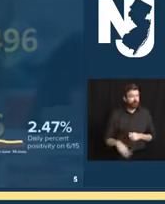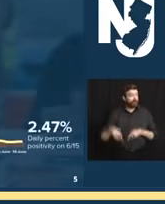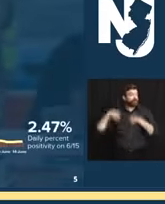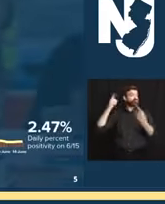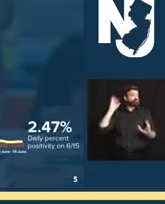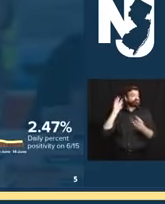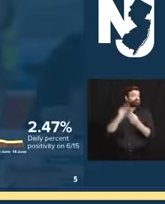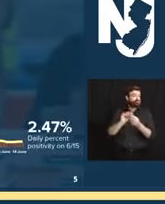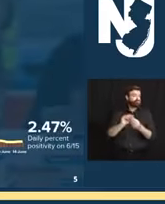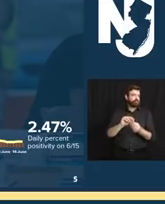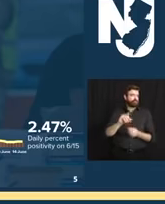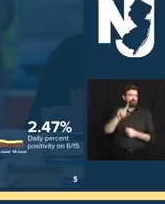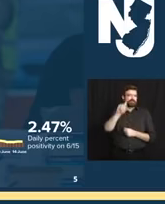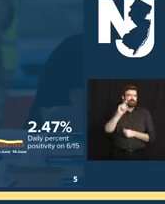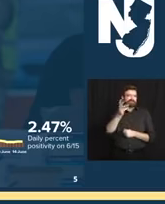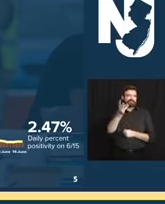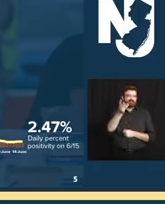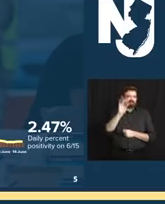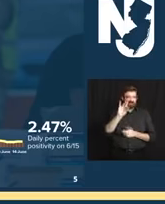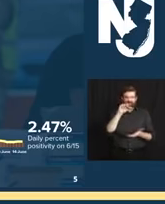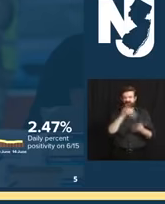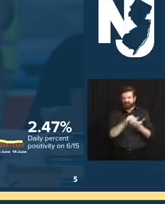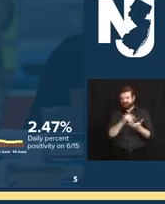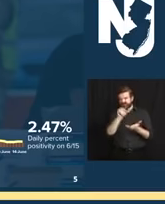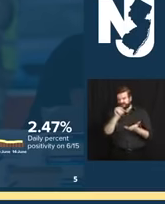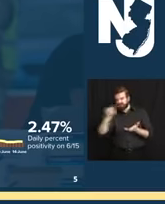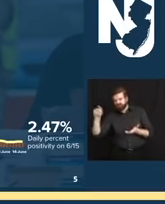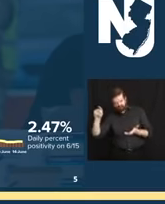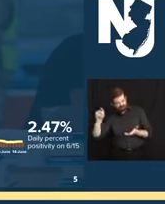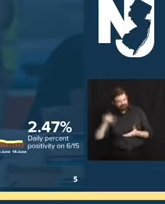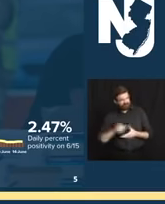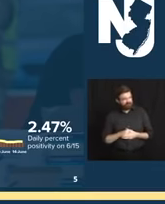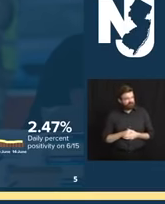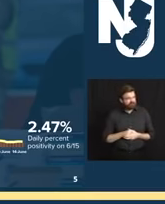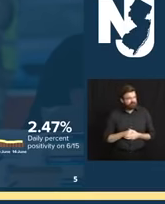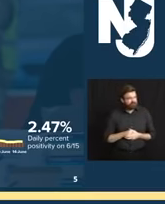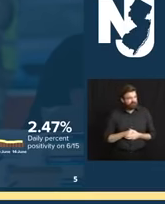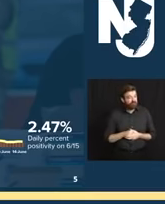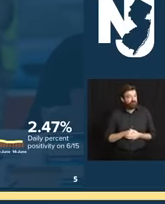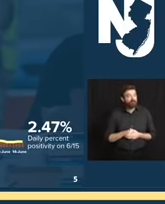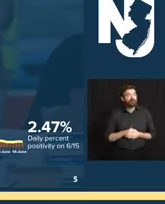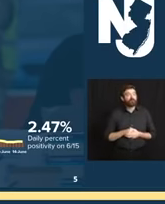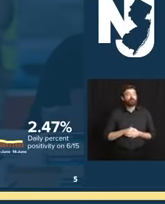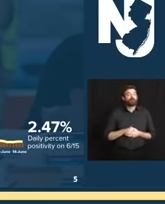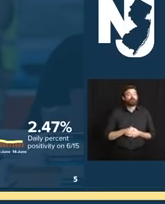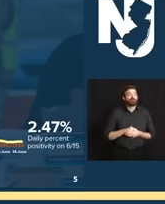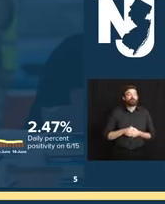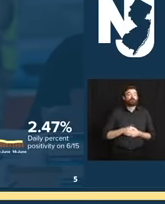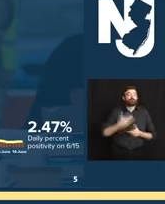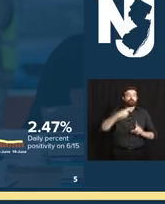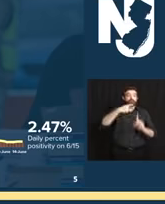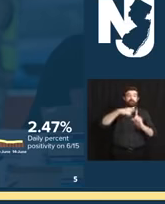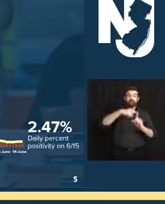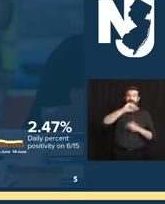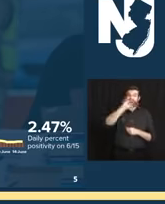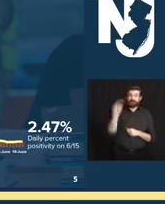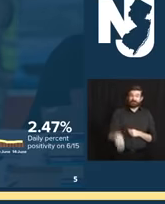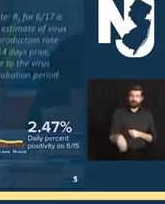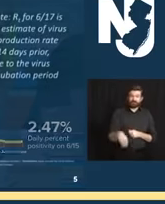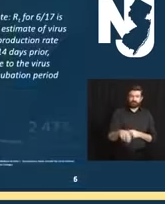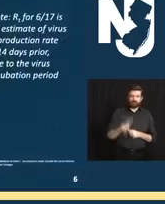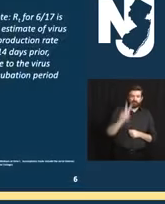168,496. Spot positivity, this is from samples taken on June 15, was